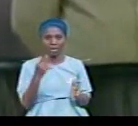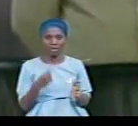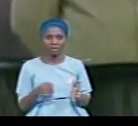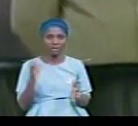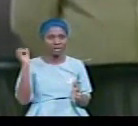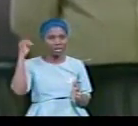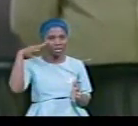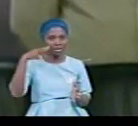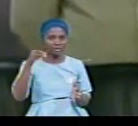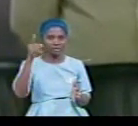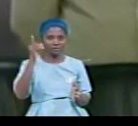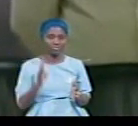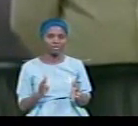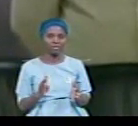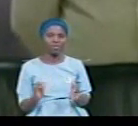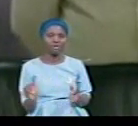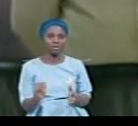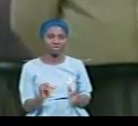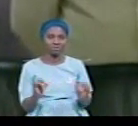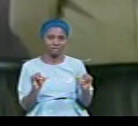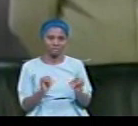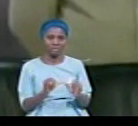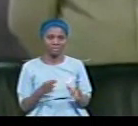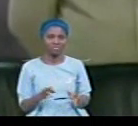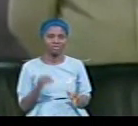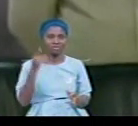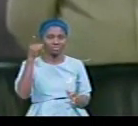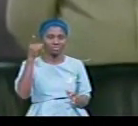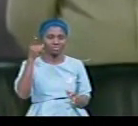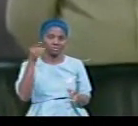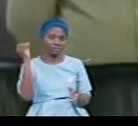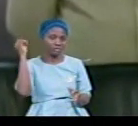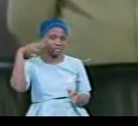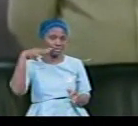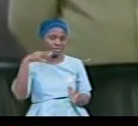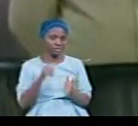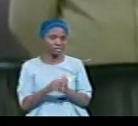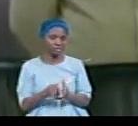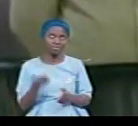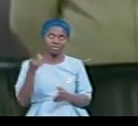The same measure of grace that God gave him.